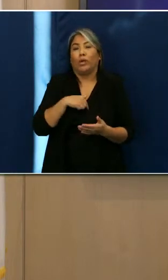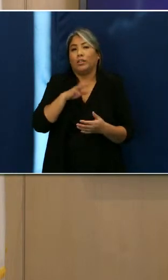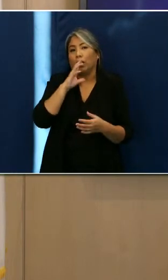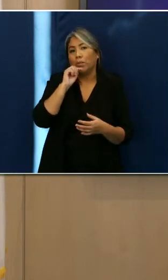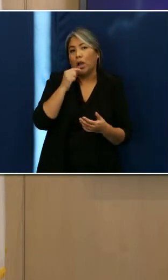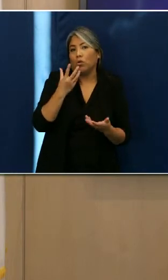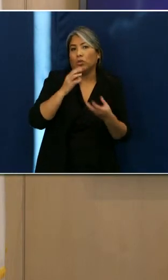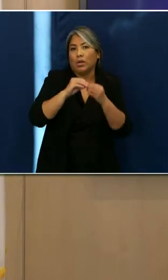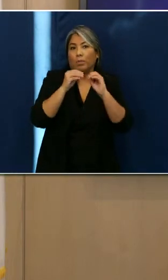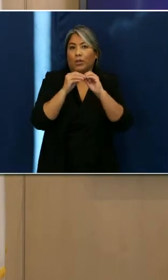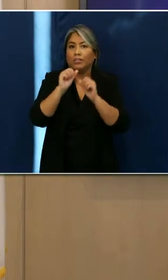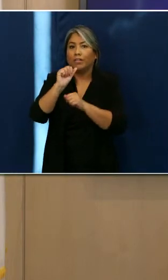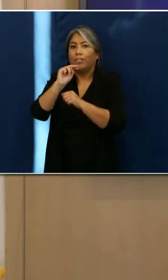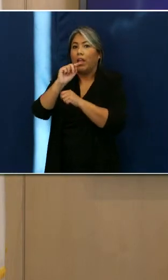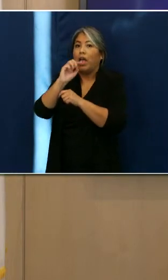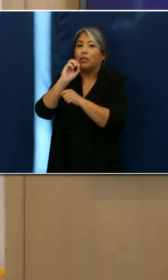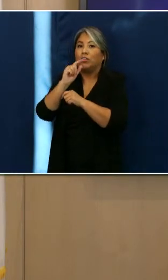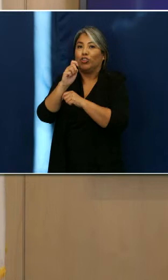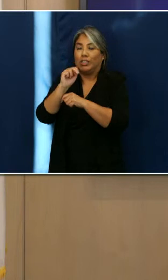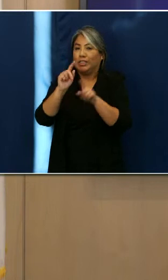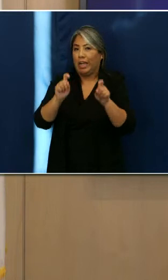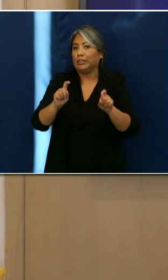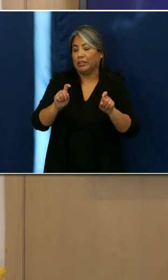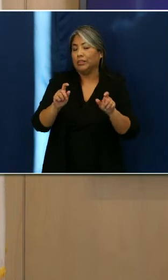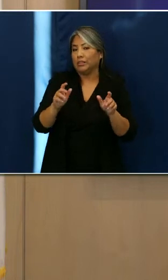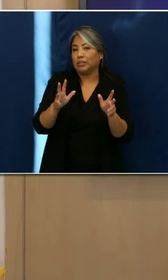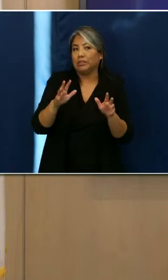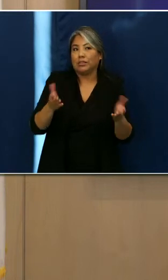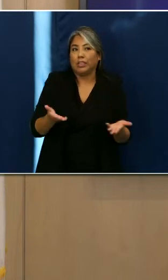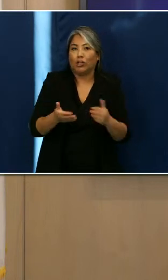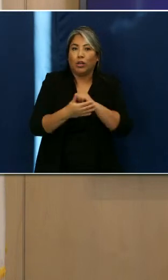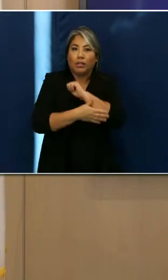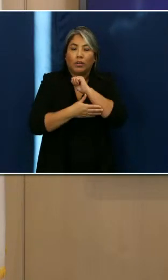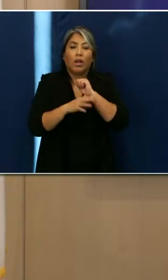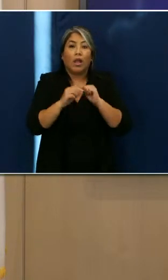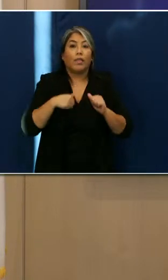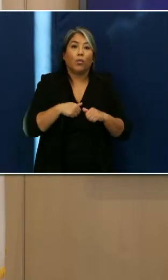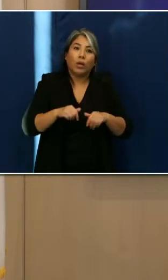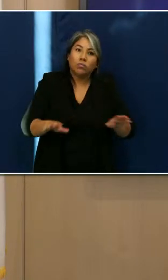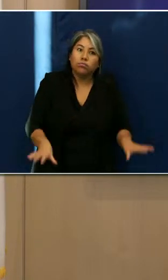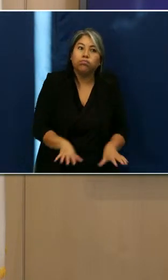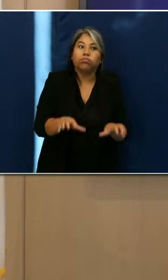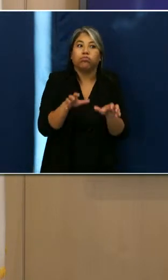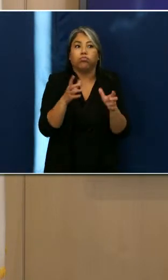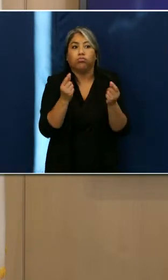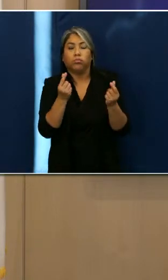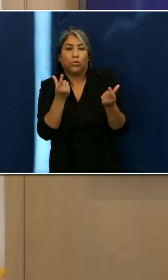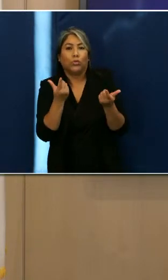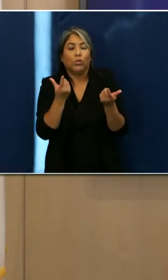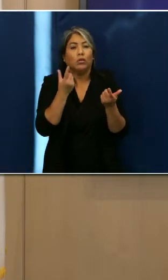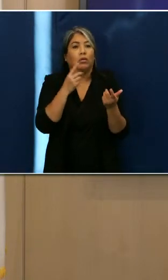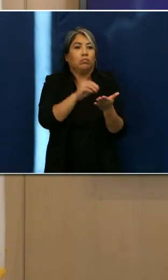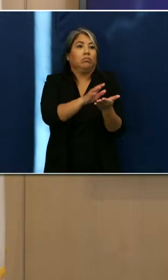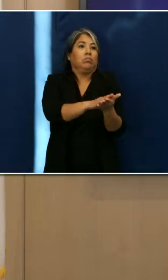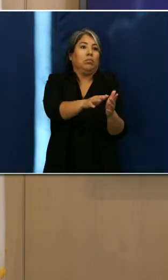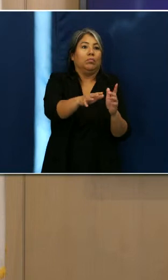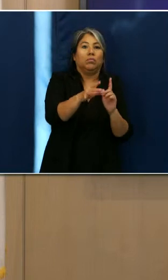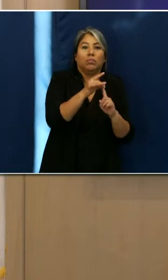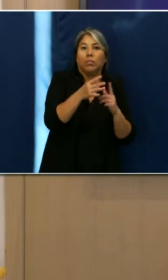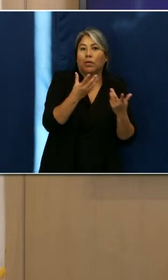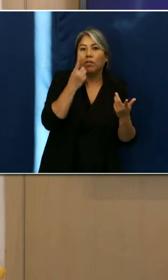of antigen tests that are done in the county, and then we do act on those as positives for public health